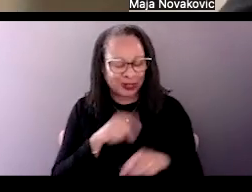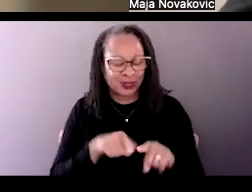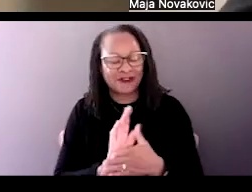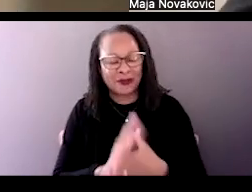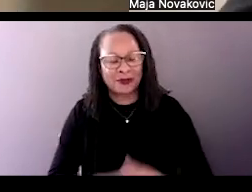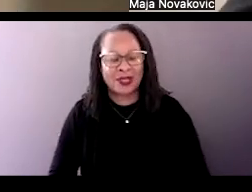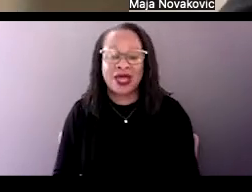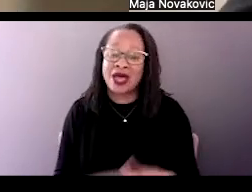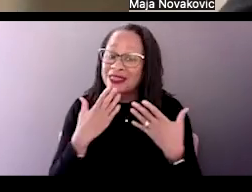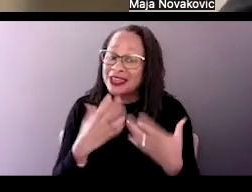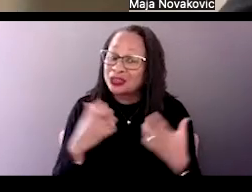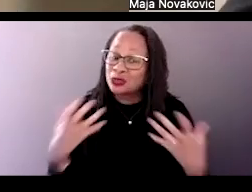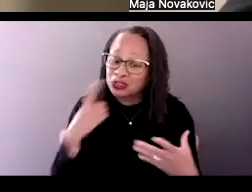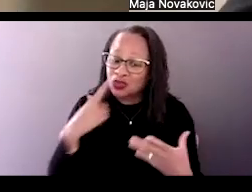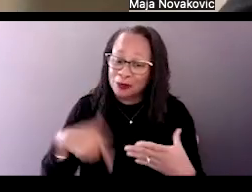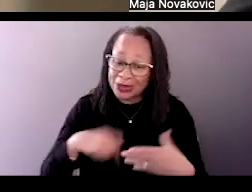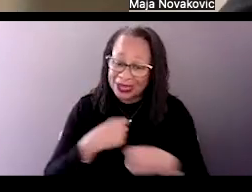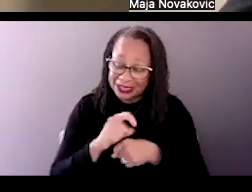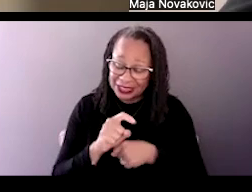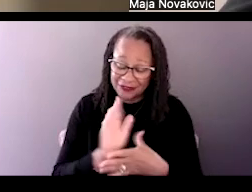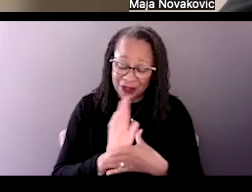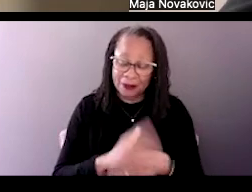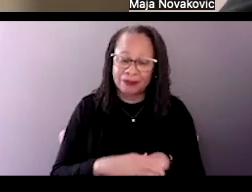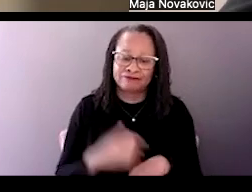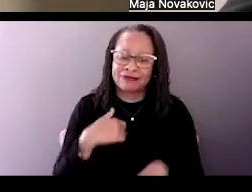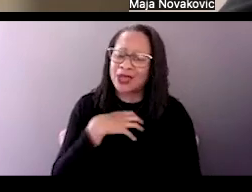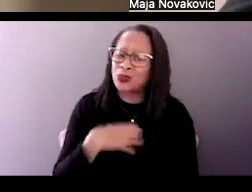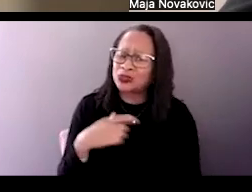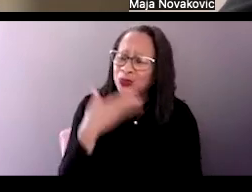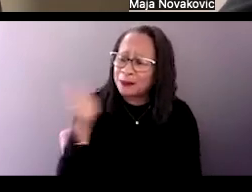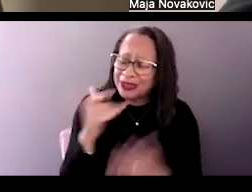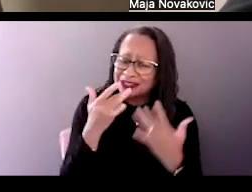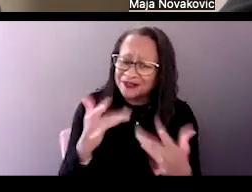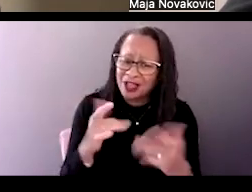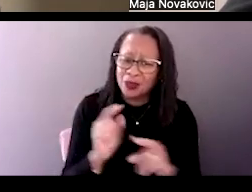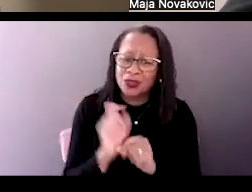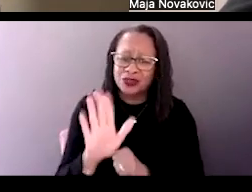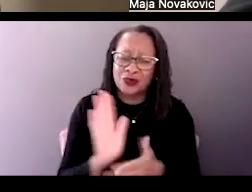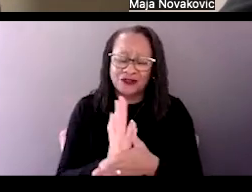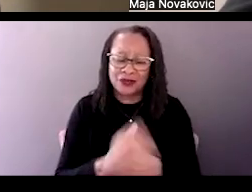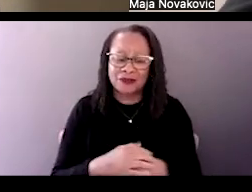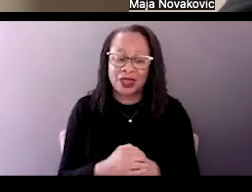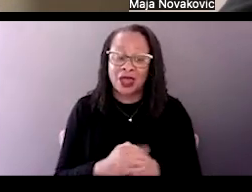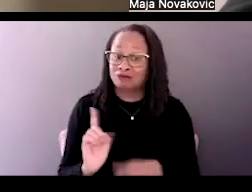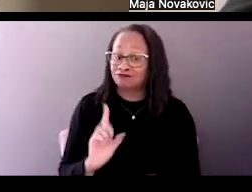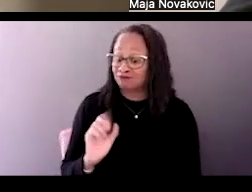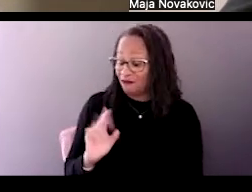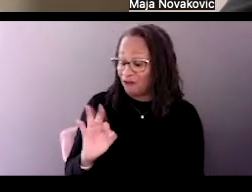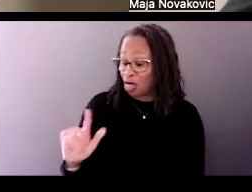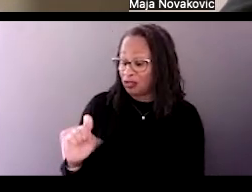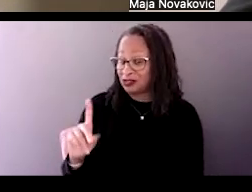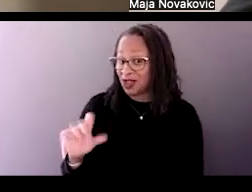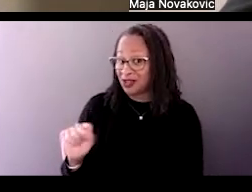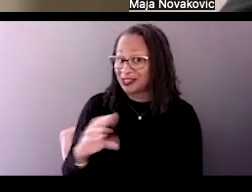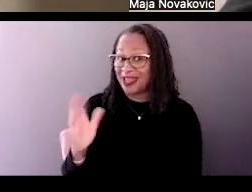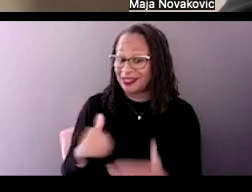thank you so much for making this film. I wish you the best of luck with it at FallDocs and with the next steps